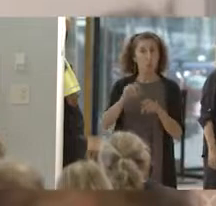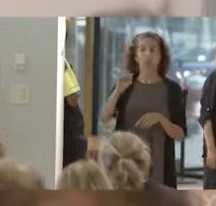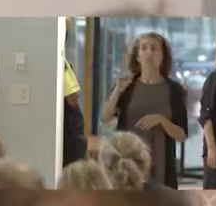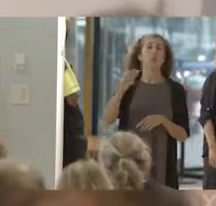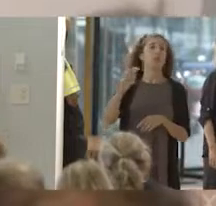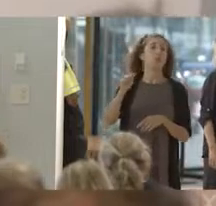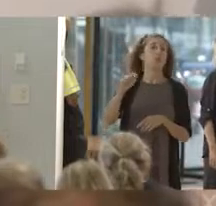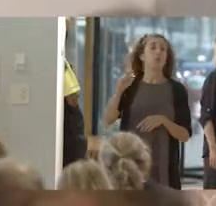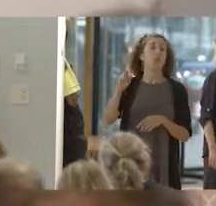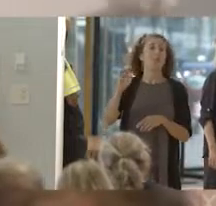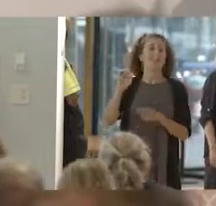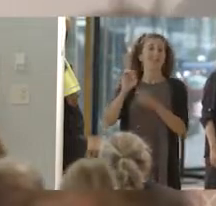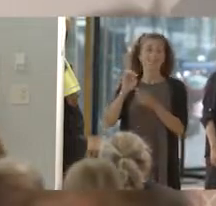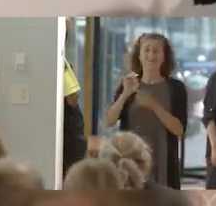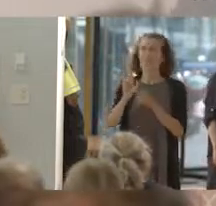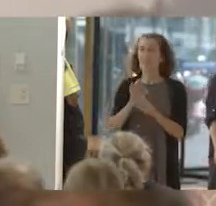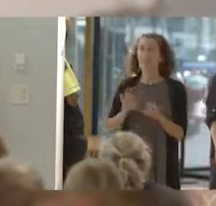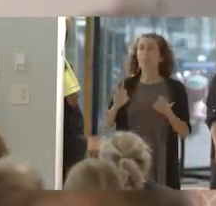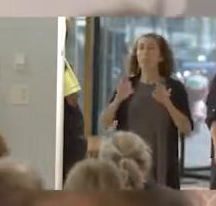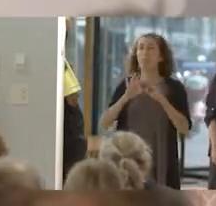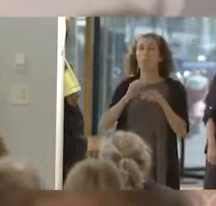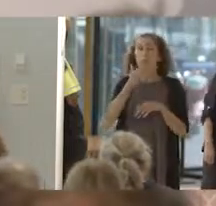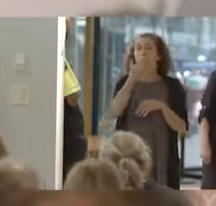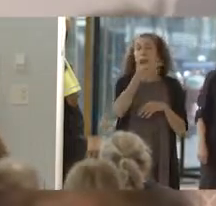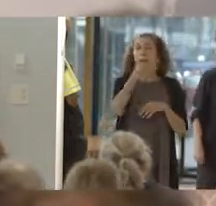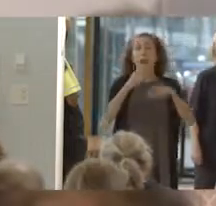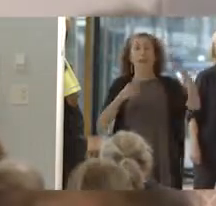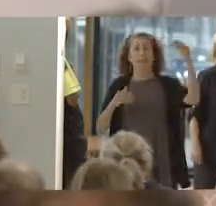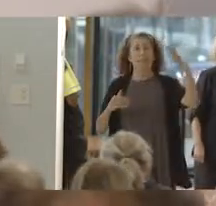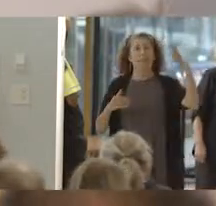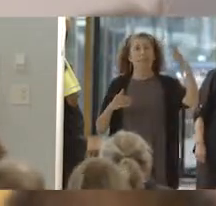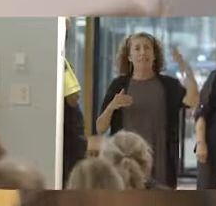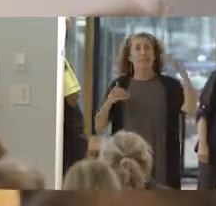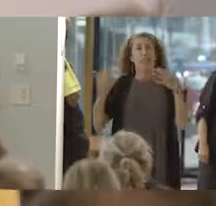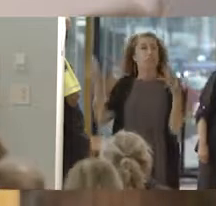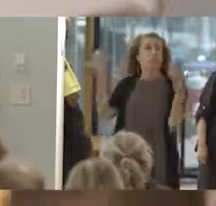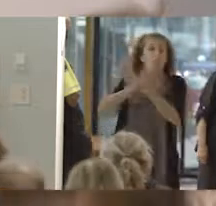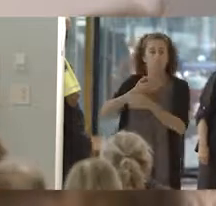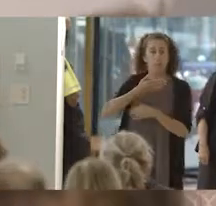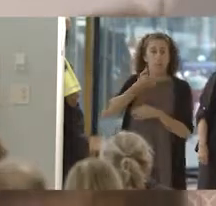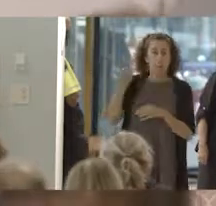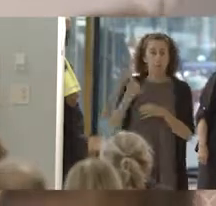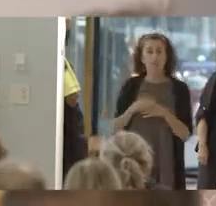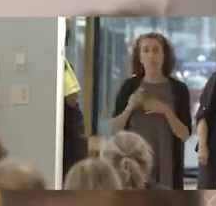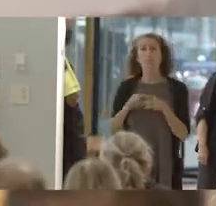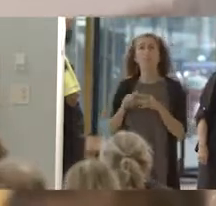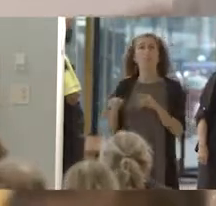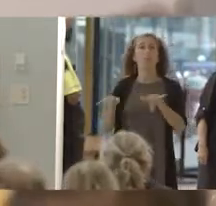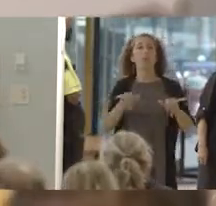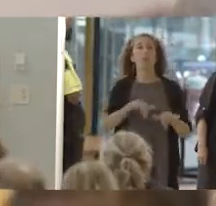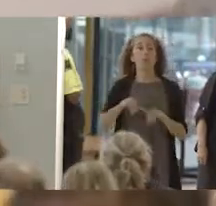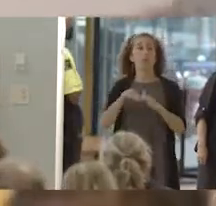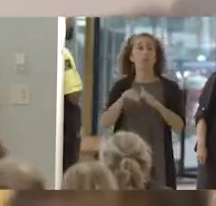place, but there's not a lot of shade, and as the climate becomes hotter, that's going to be something everyone's going to want. Universal access, meaning